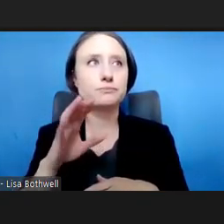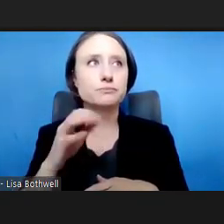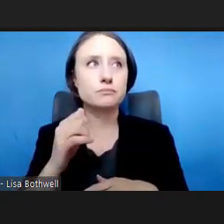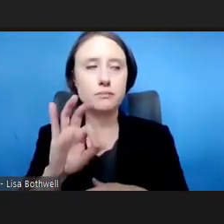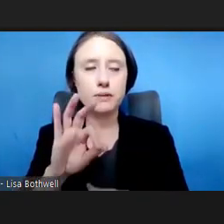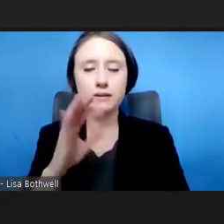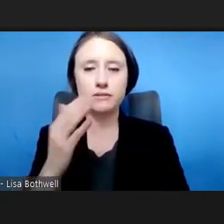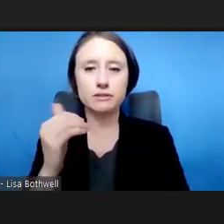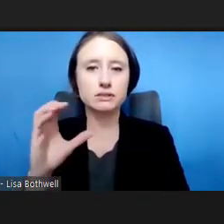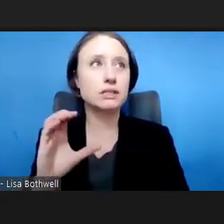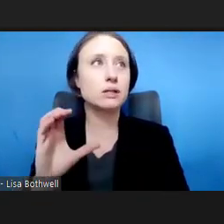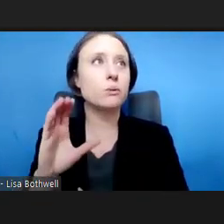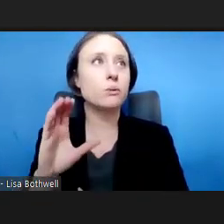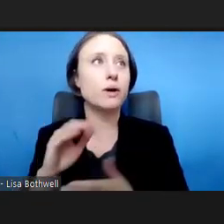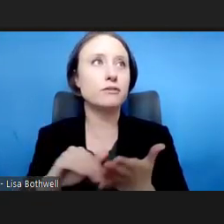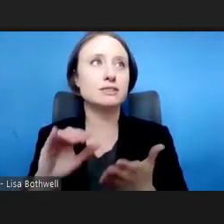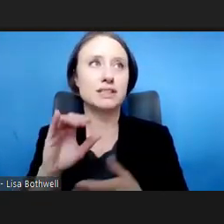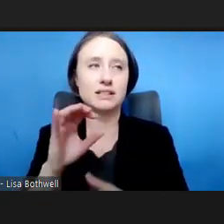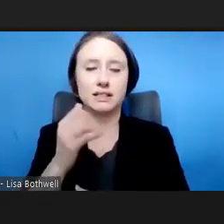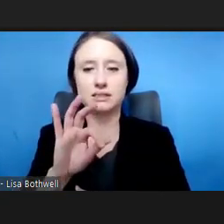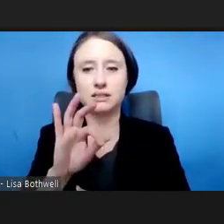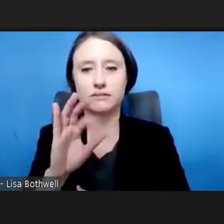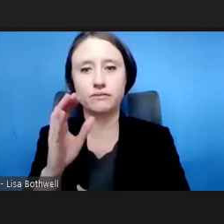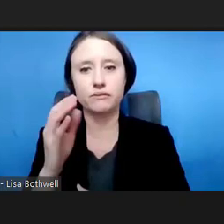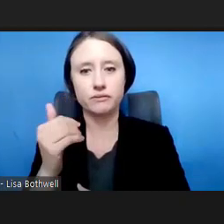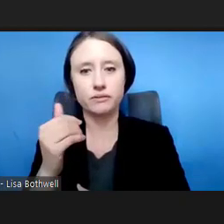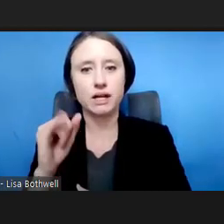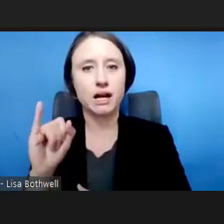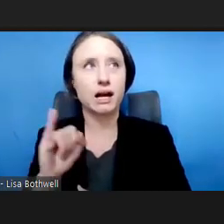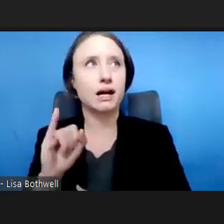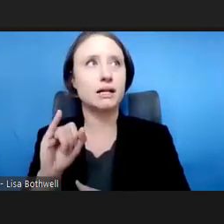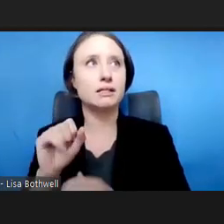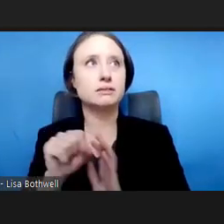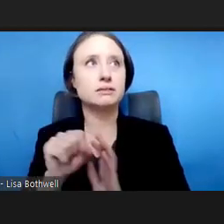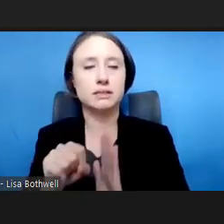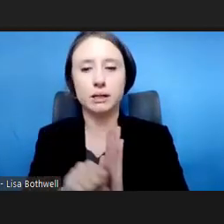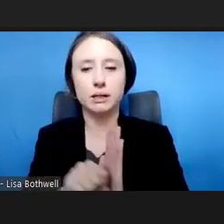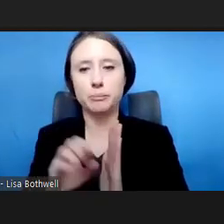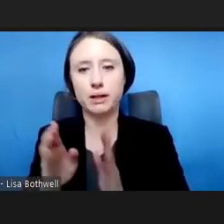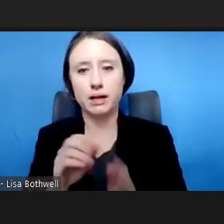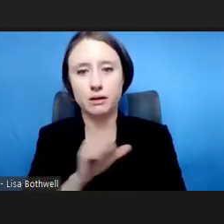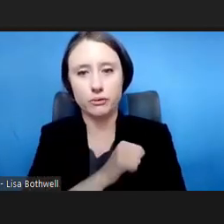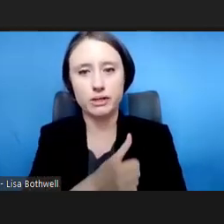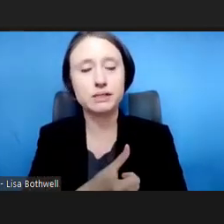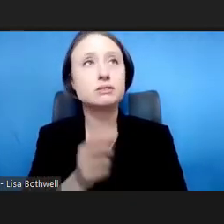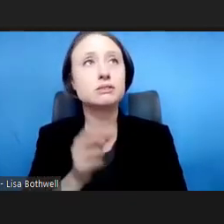person-centered planning. For 1915C waivers and